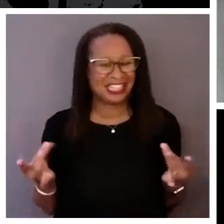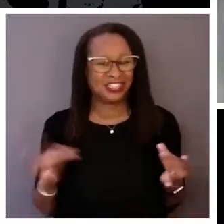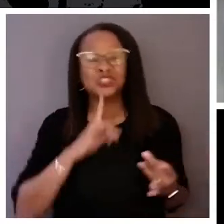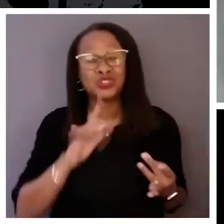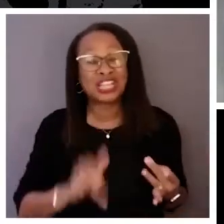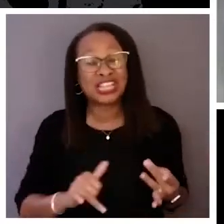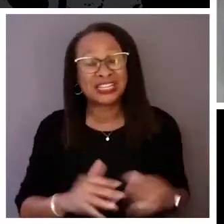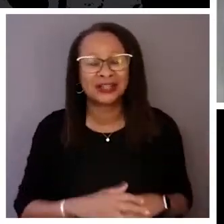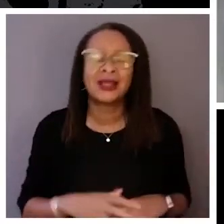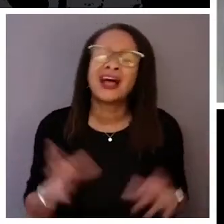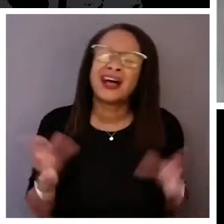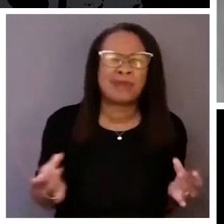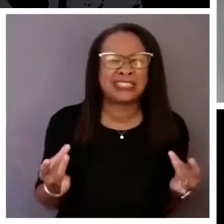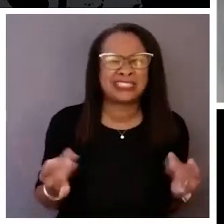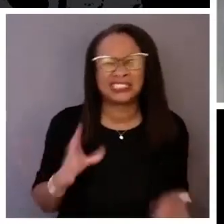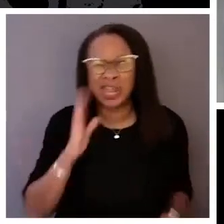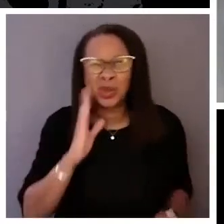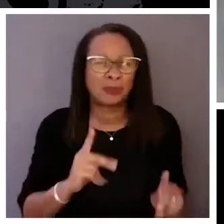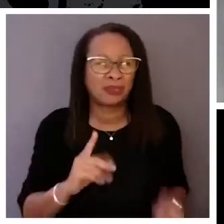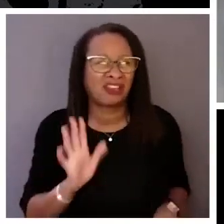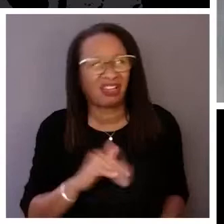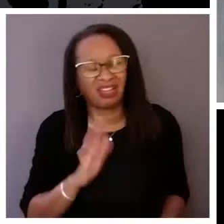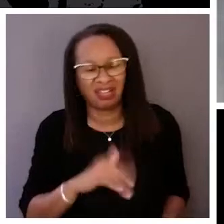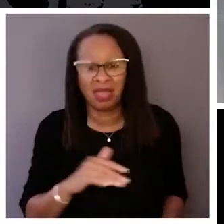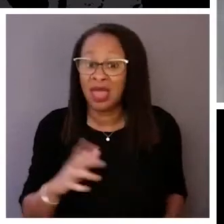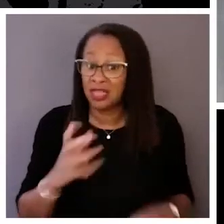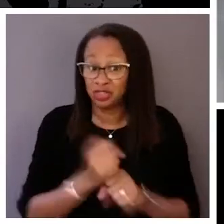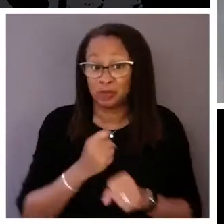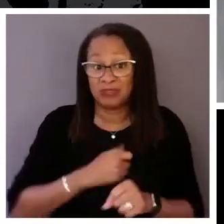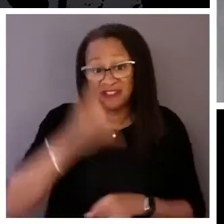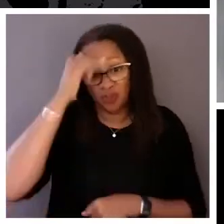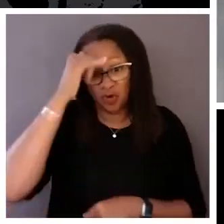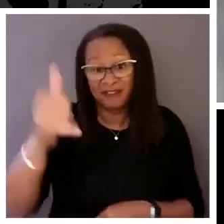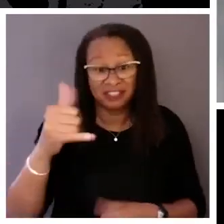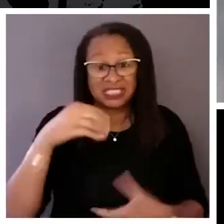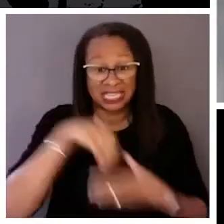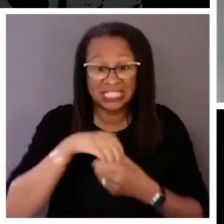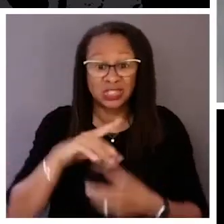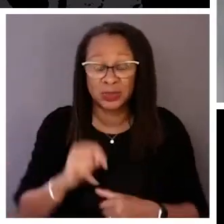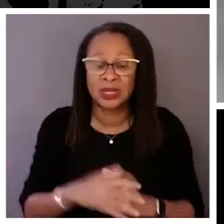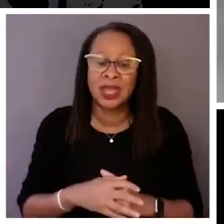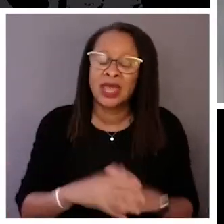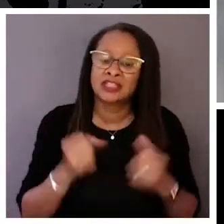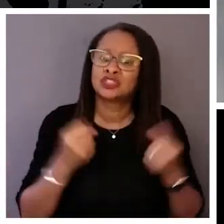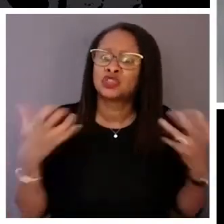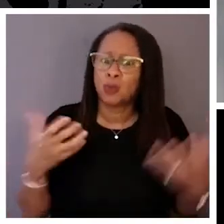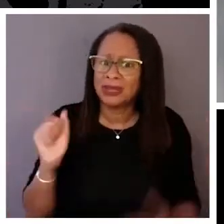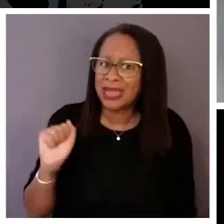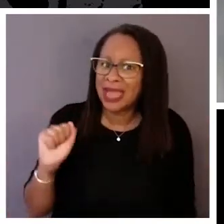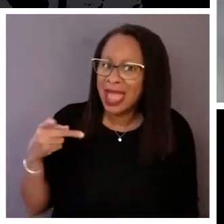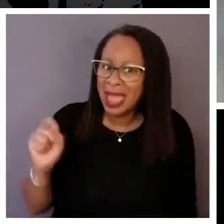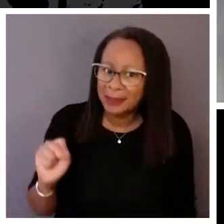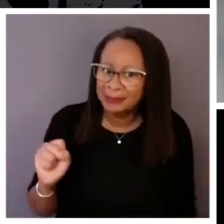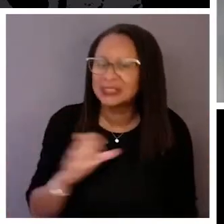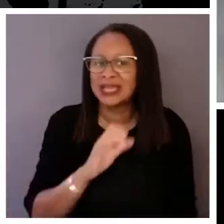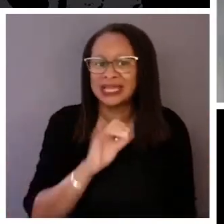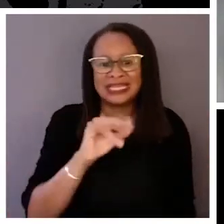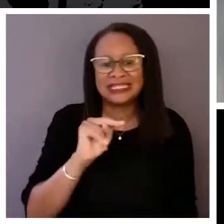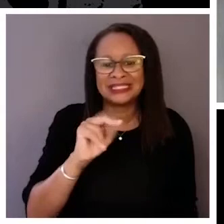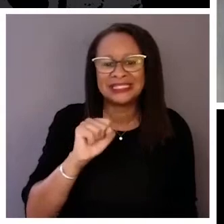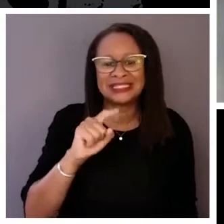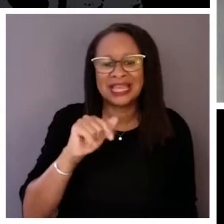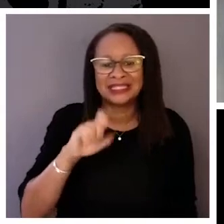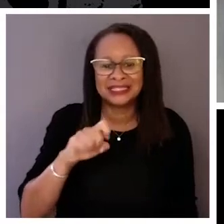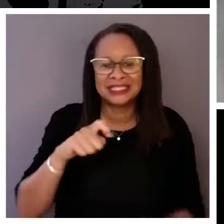Meditation, really. I know everyone's like, oh, meditate. And it's like, it took me forever to get into it too, but it really does help. And there's so many apps like Insight Timer or